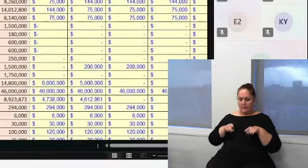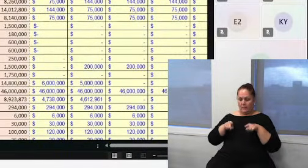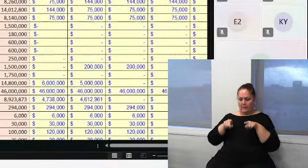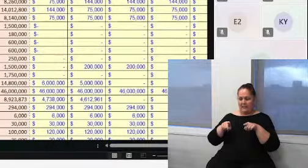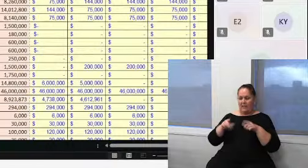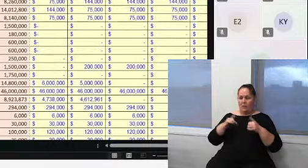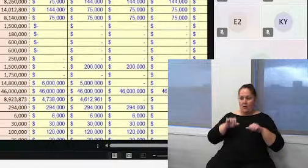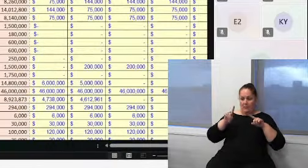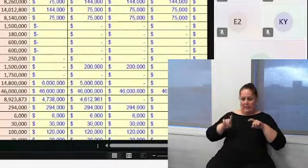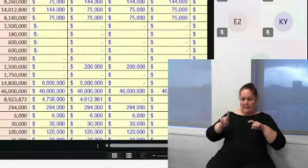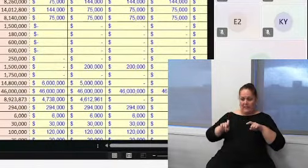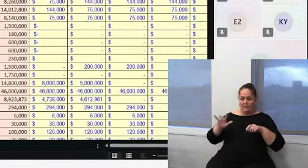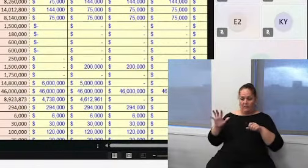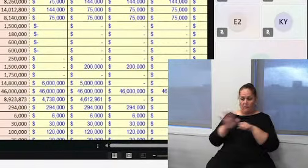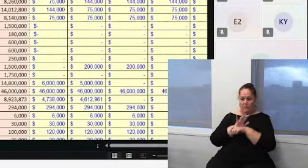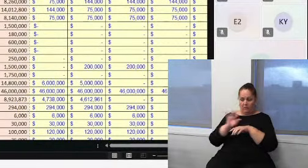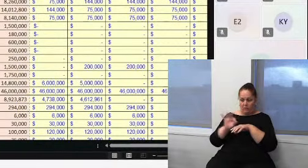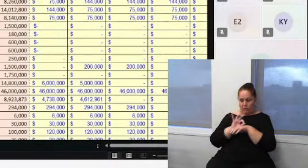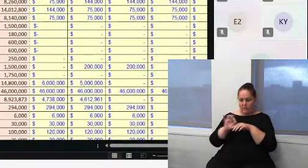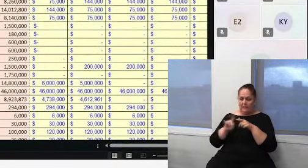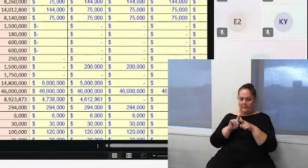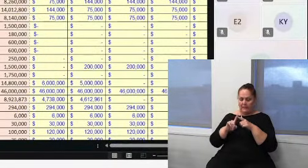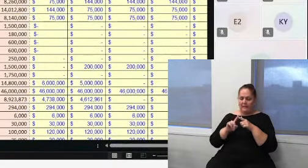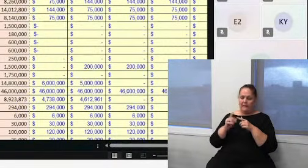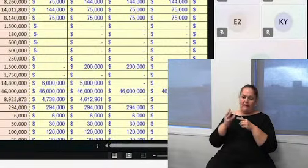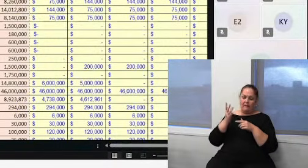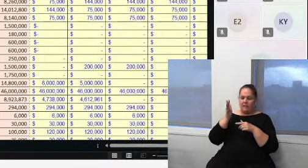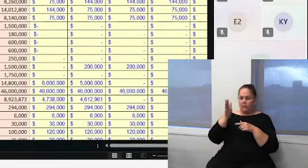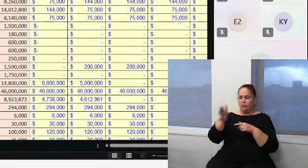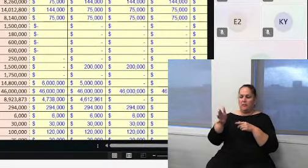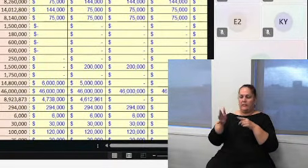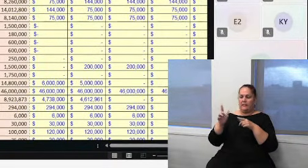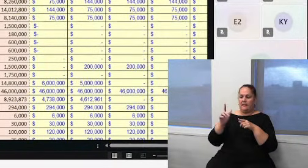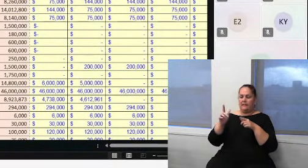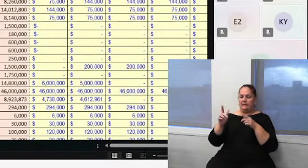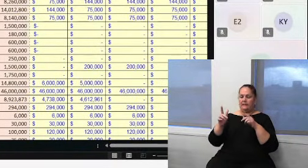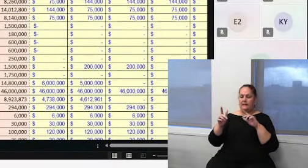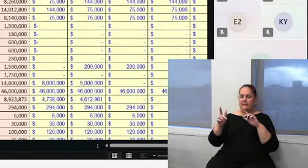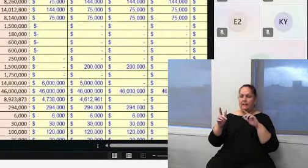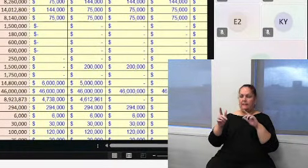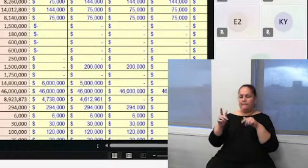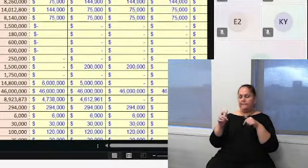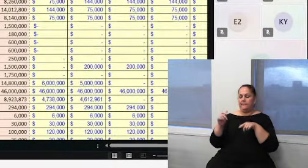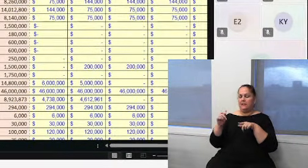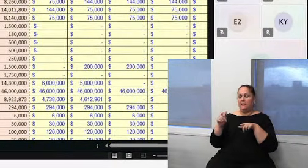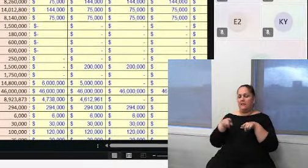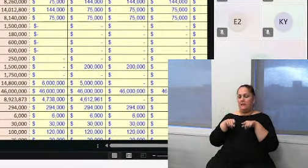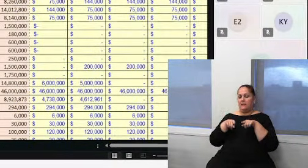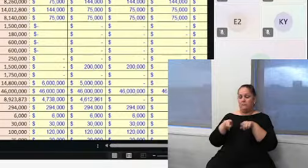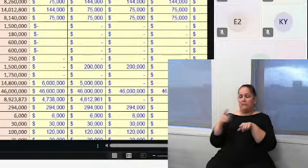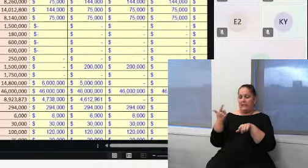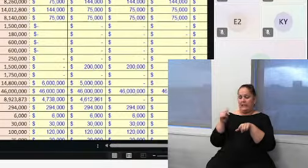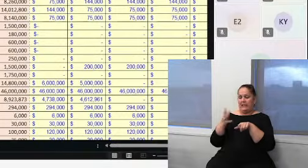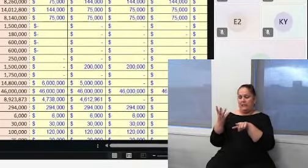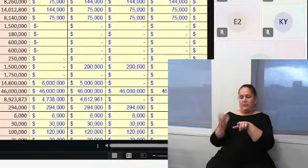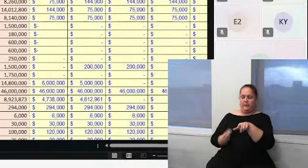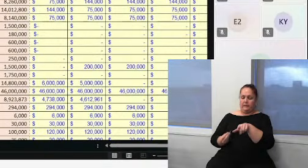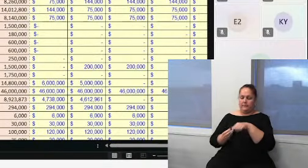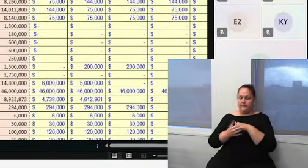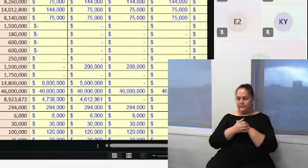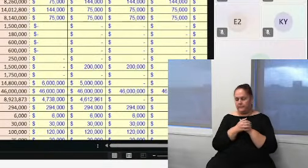run in parallel while we test full functionality and then eventually sunset the legacy ecosystem.